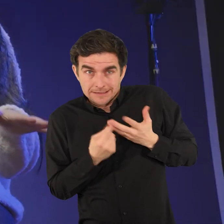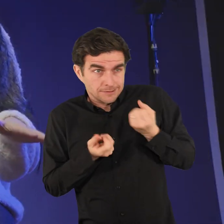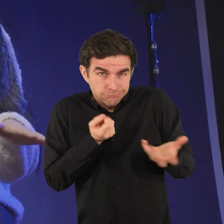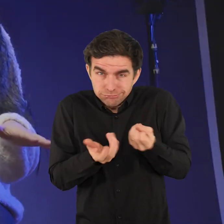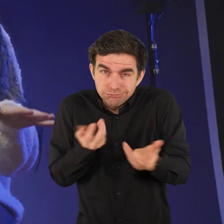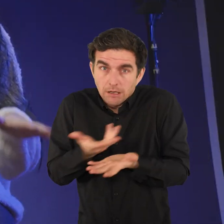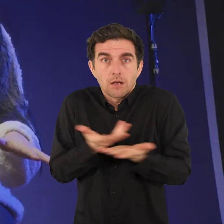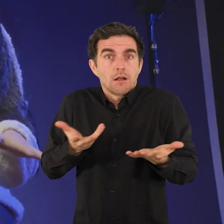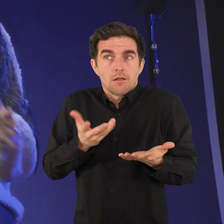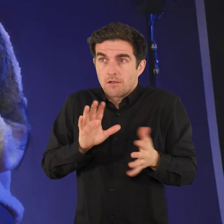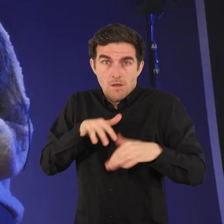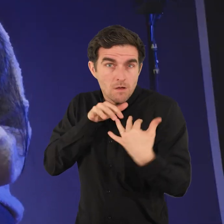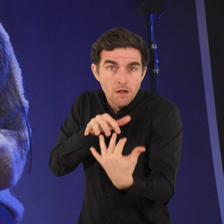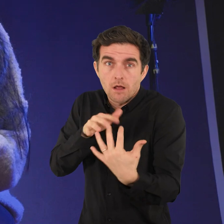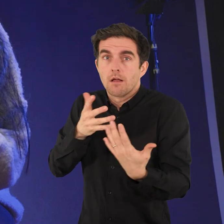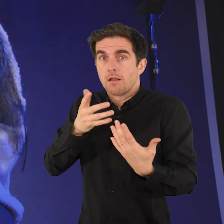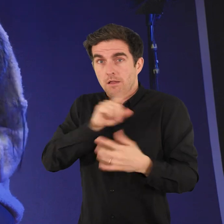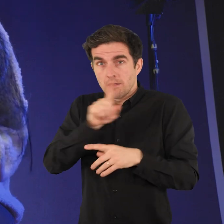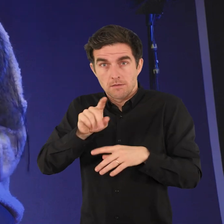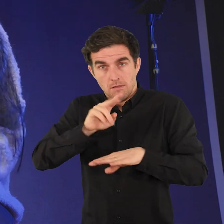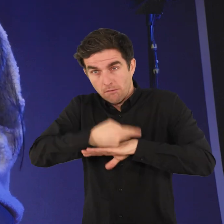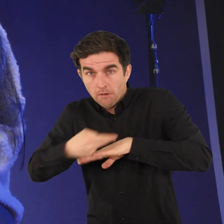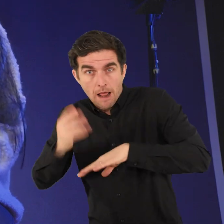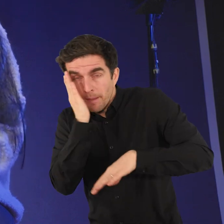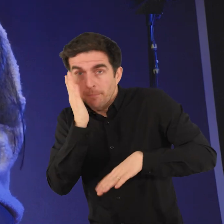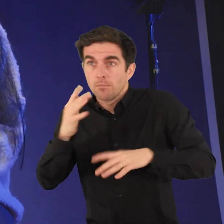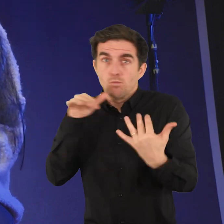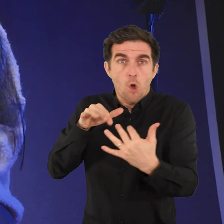like those soldiers who are on the front line, sleeping in trenches, hardly eating,